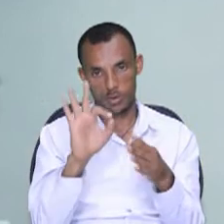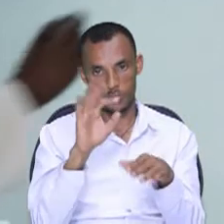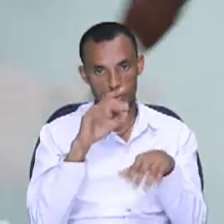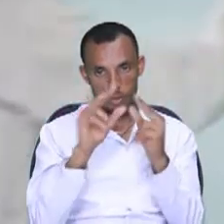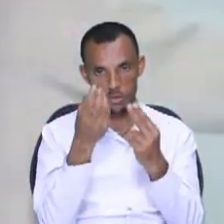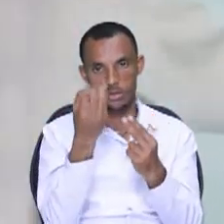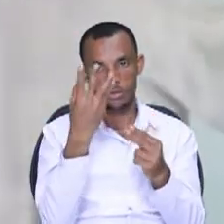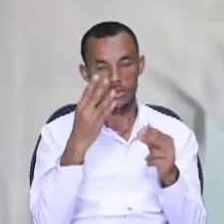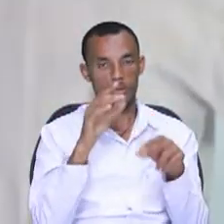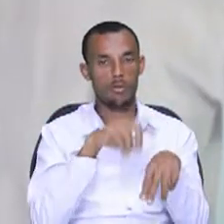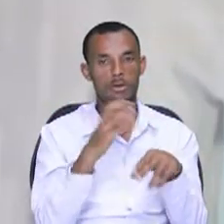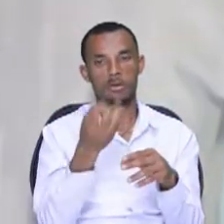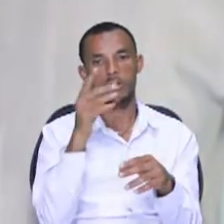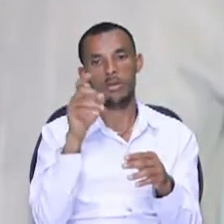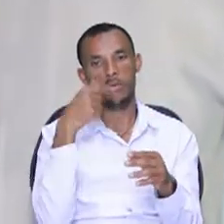is equal to